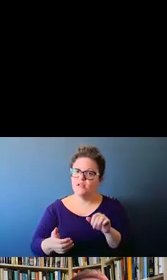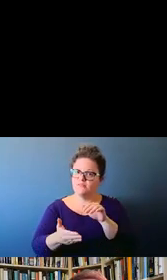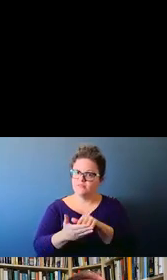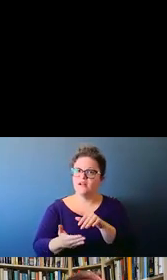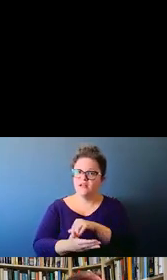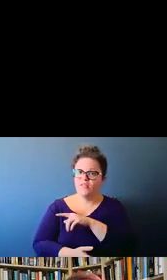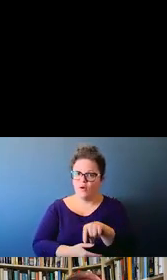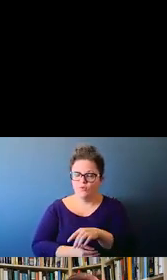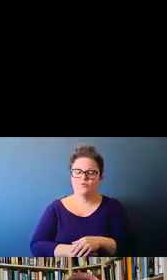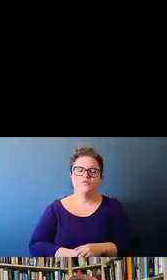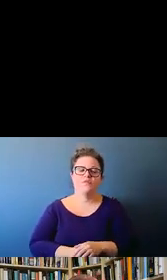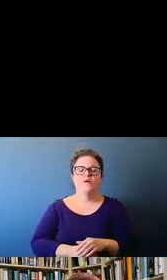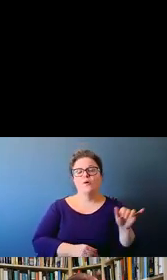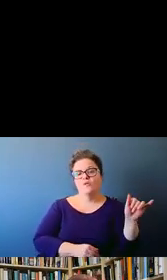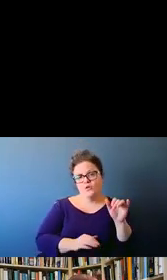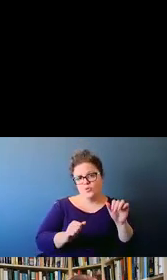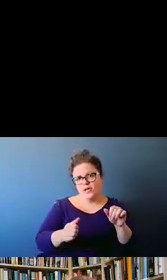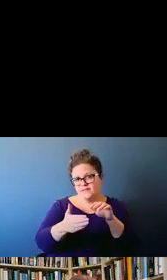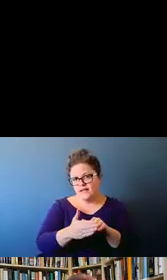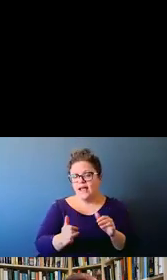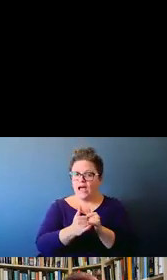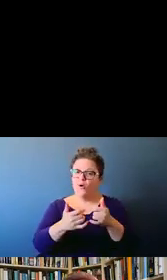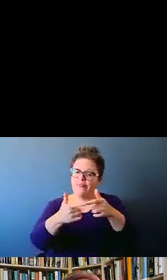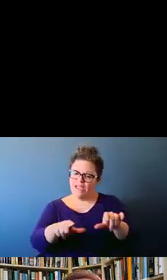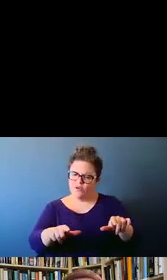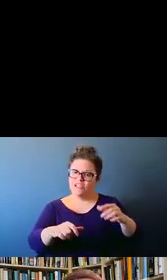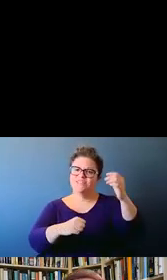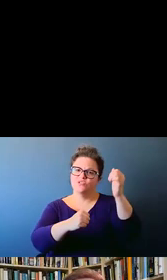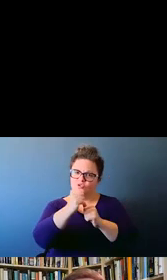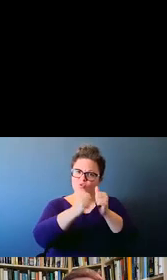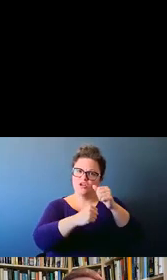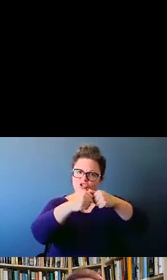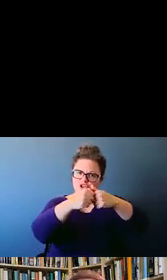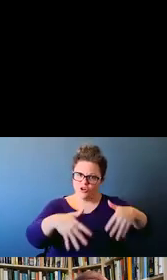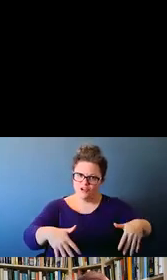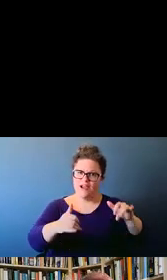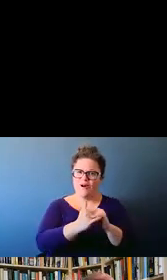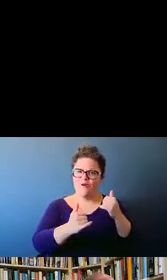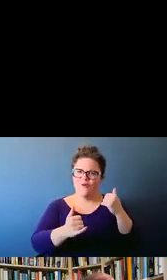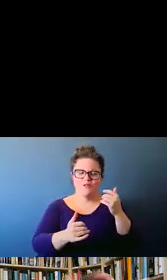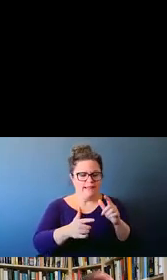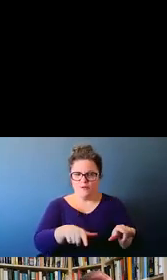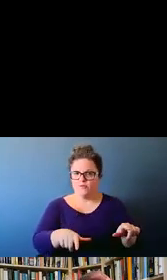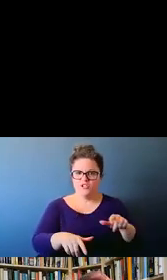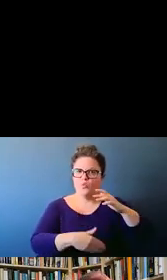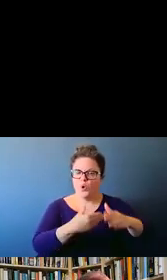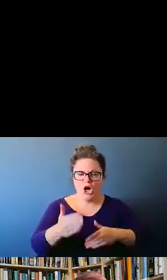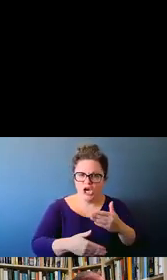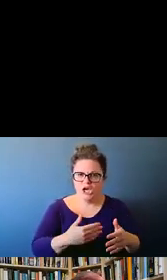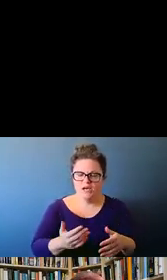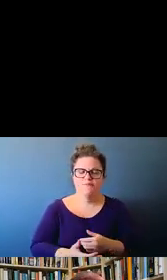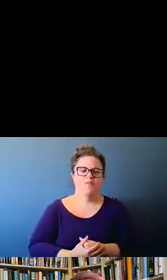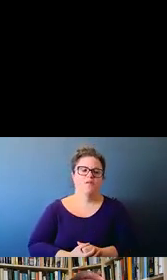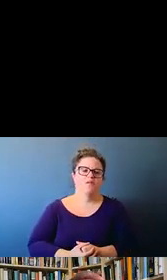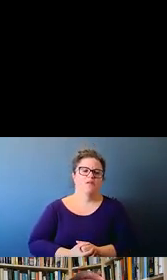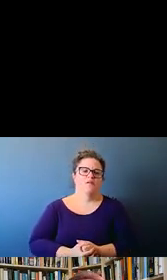also about how language is structured and how we come to know and understand how languages work. Psychology, you learn